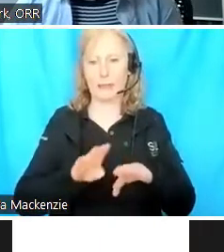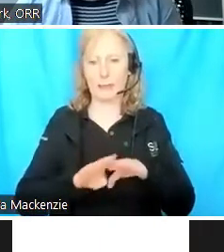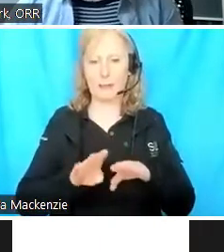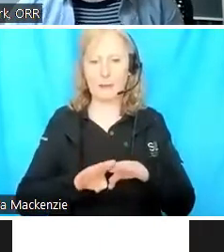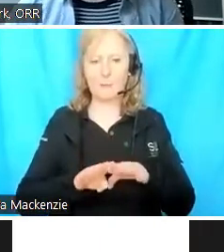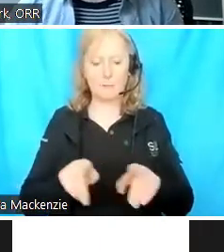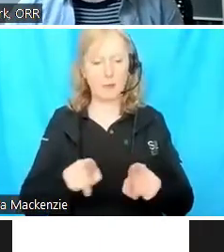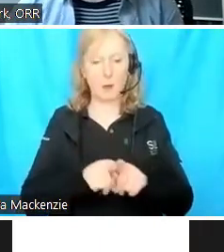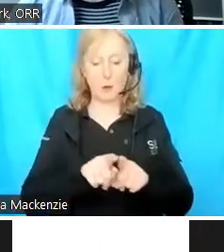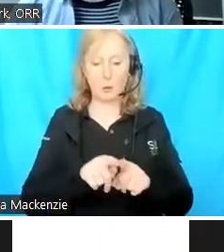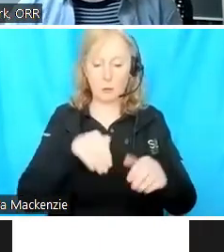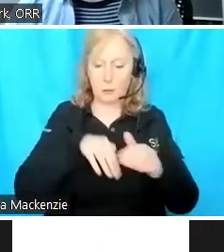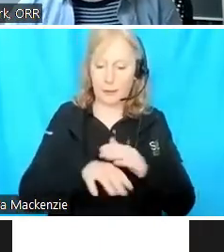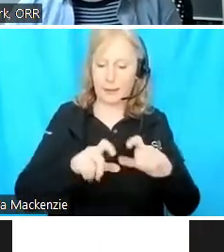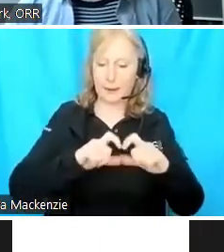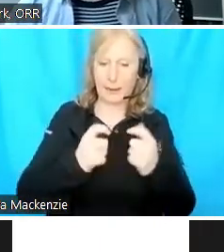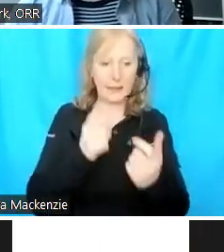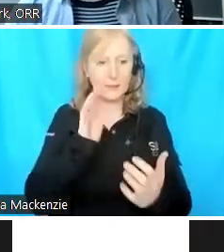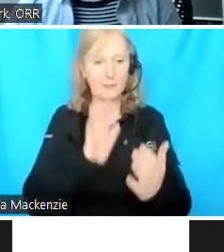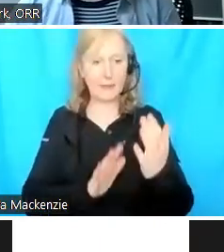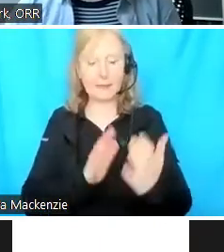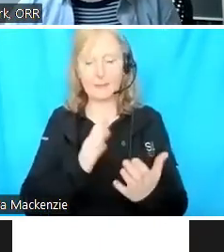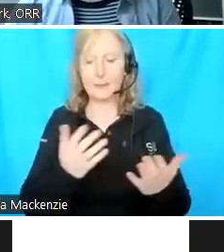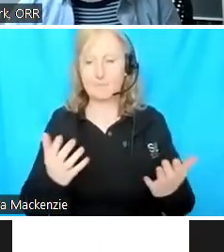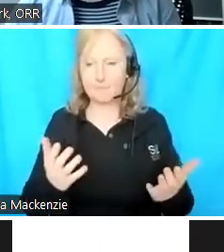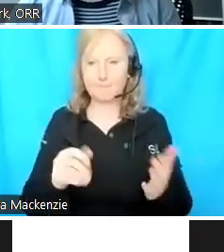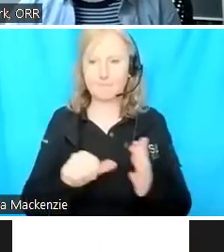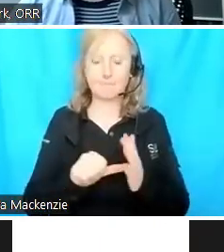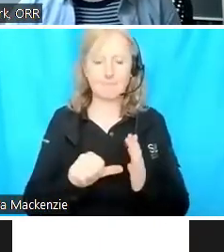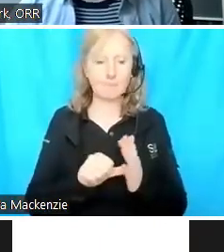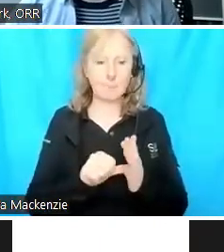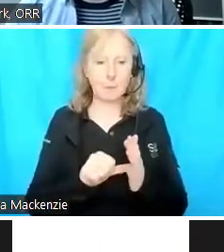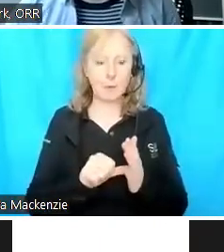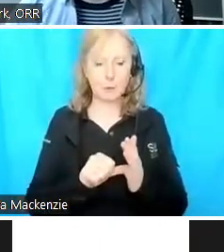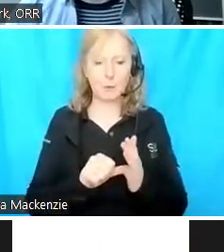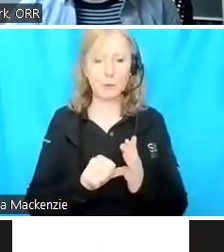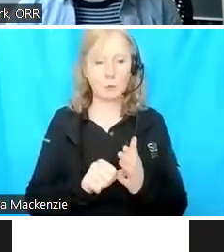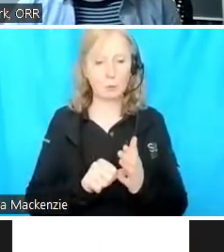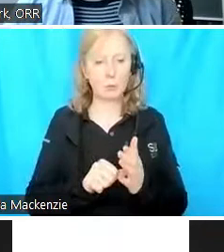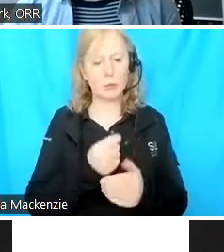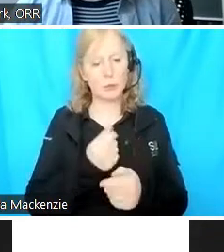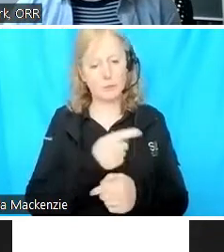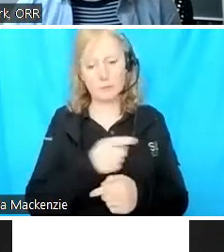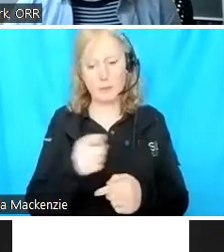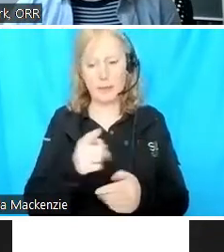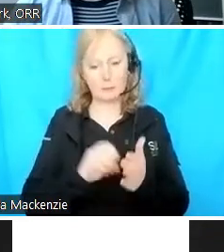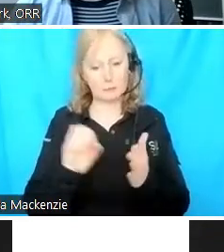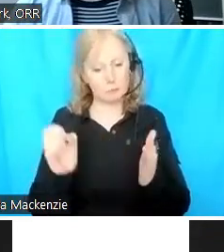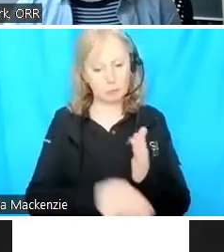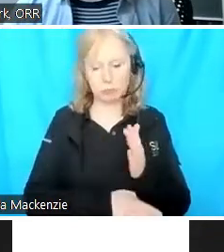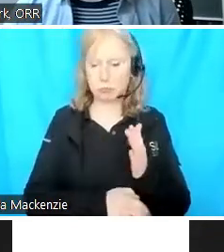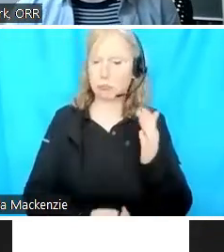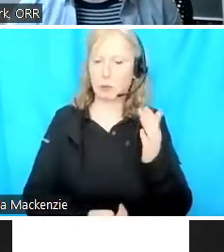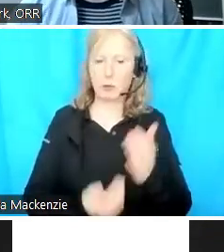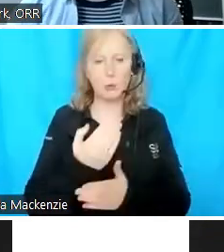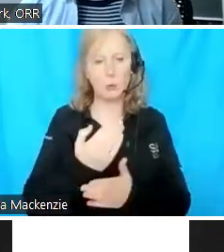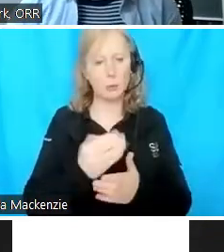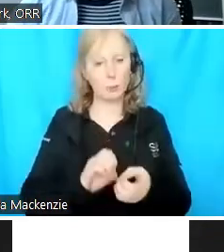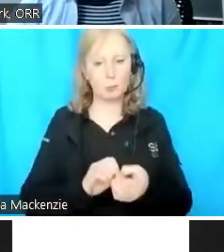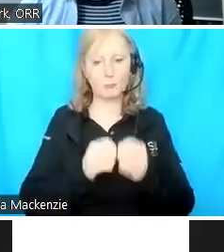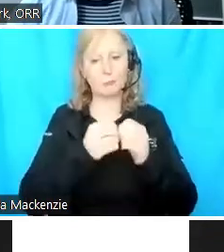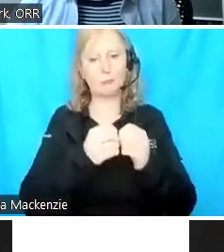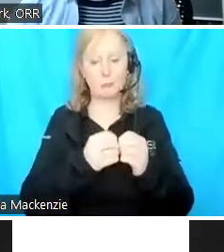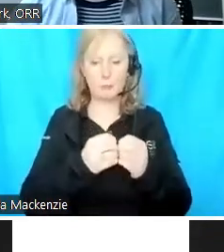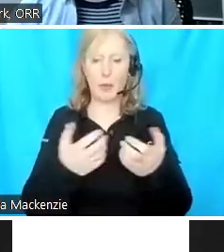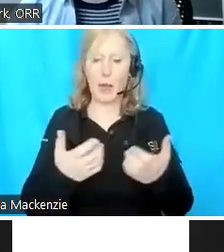hold classroom-based training. So a number of operators needed to start from scratch and redesign their approach. So it